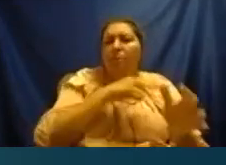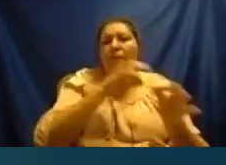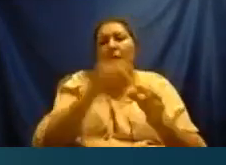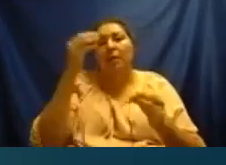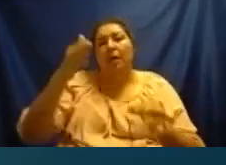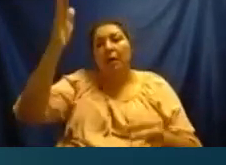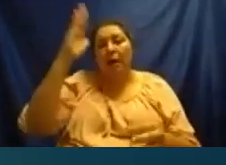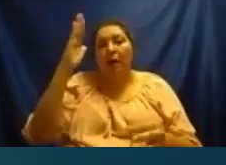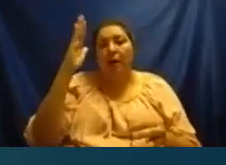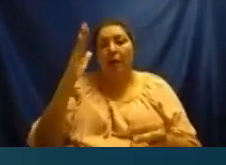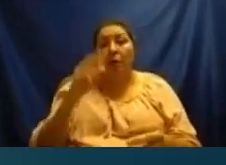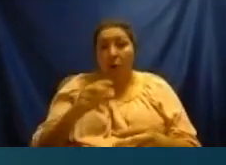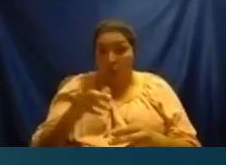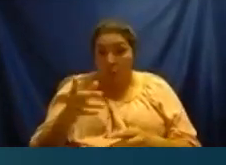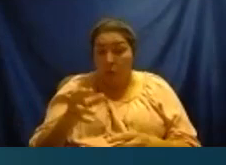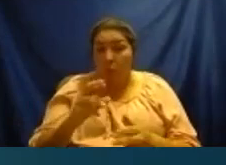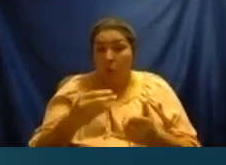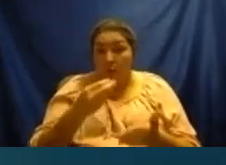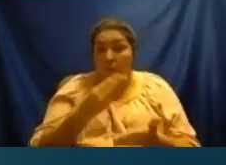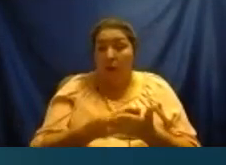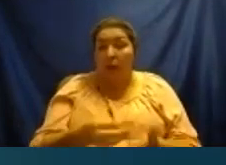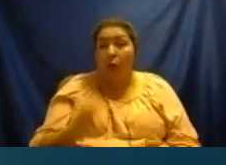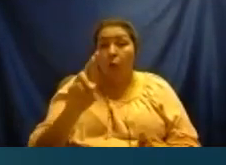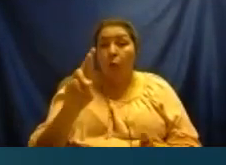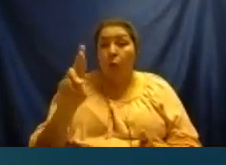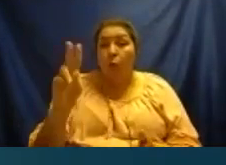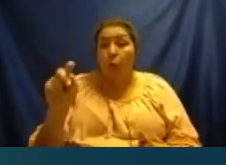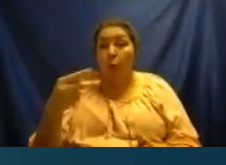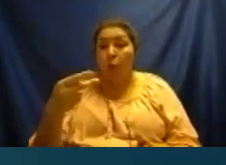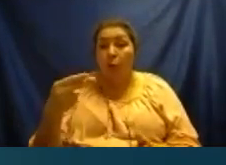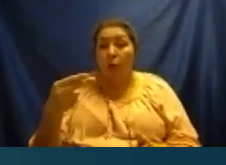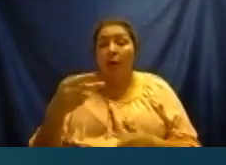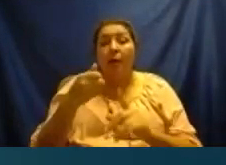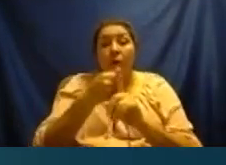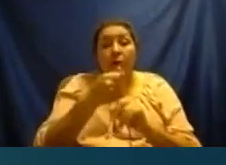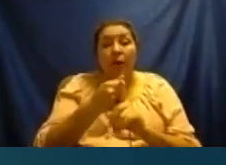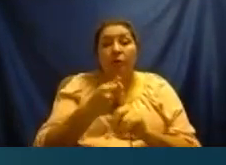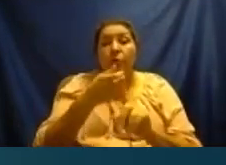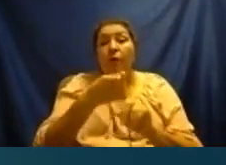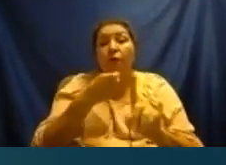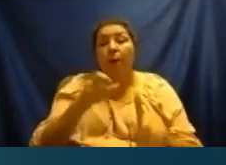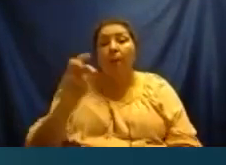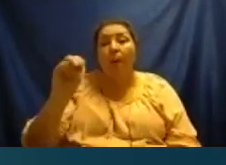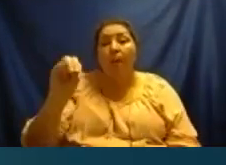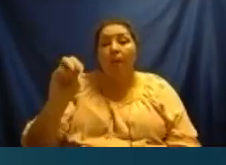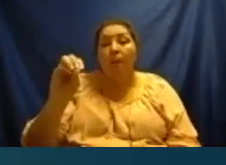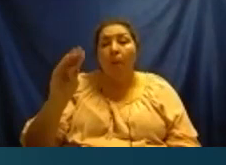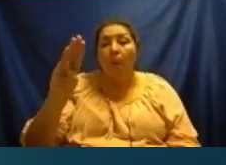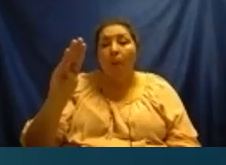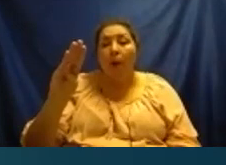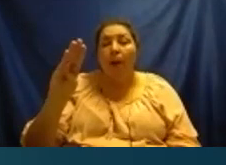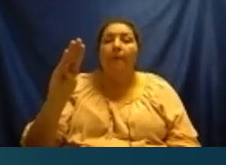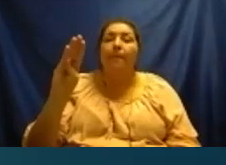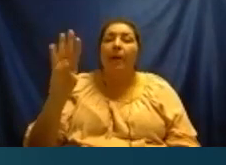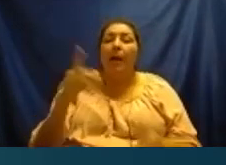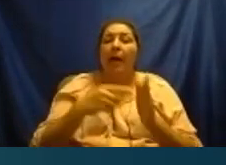In fact, Ruth was a Moabitess. She was a person of Moab. And it shows that